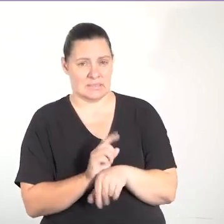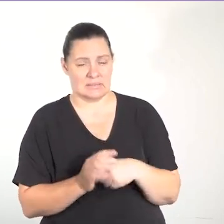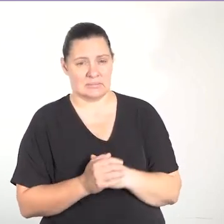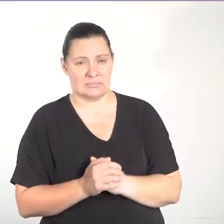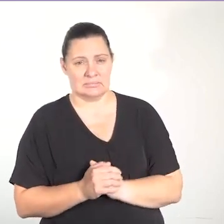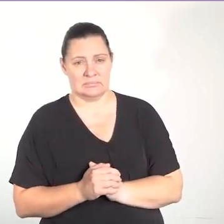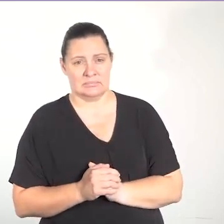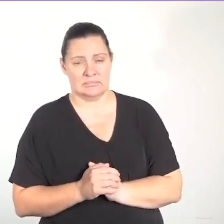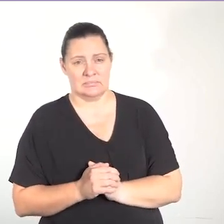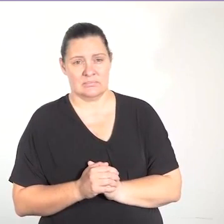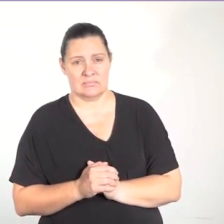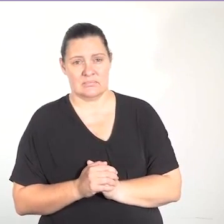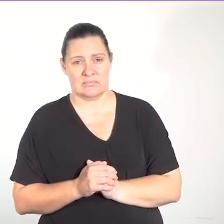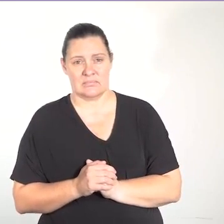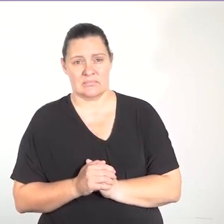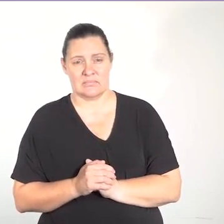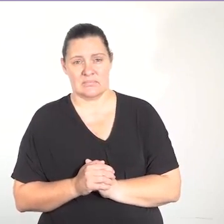9 minutes